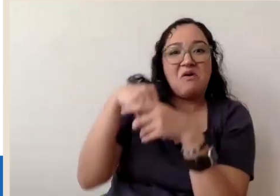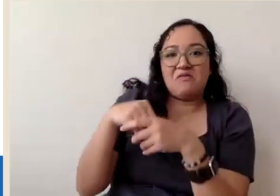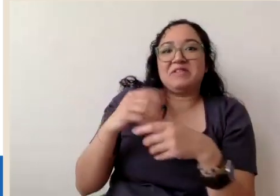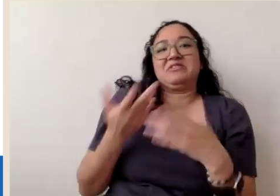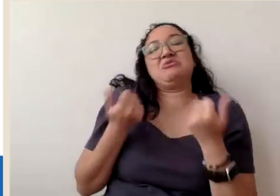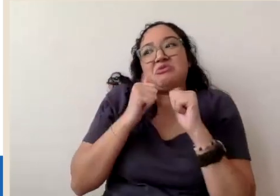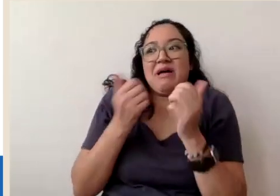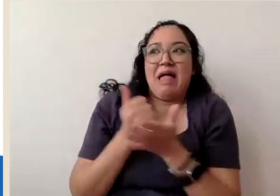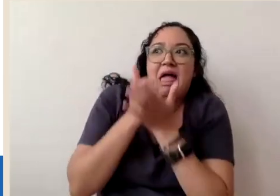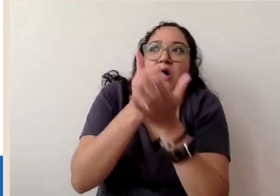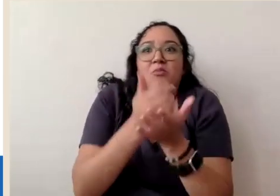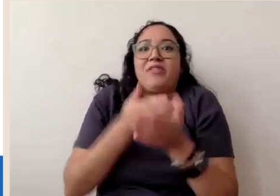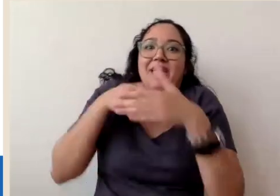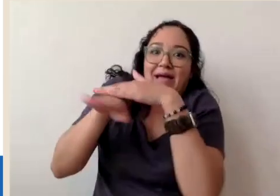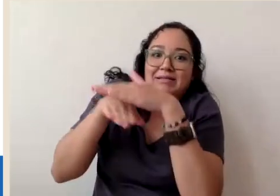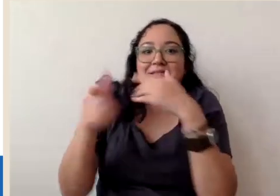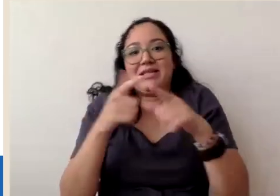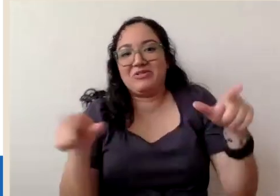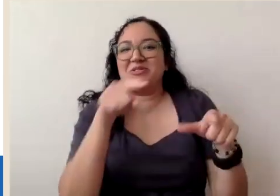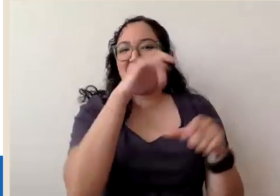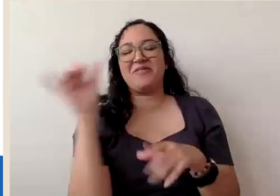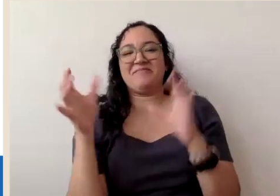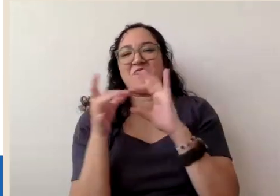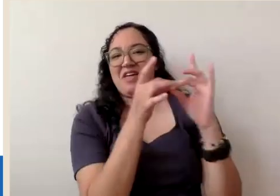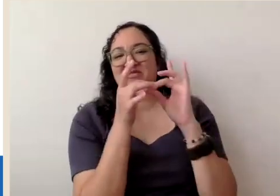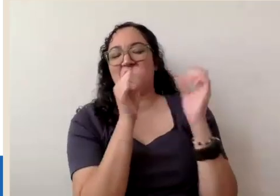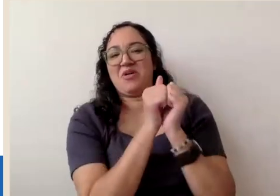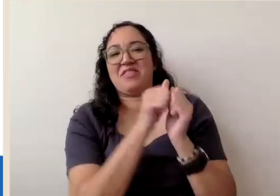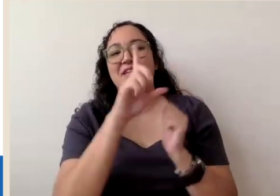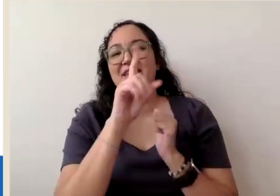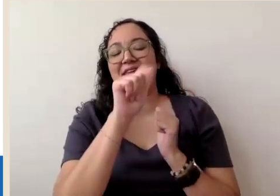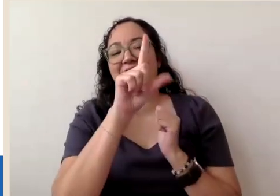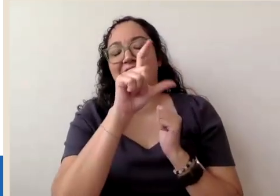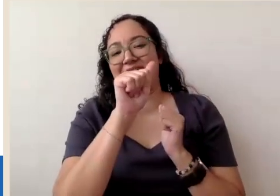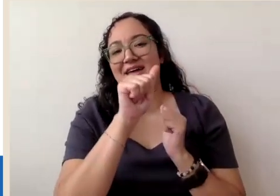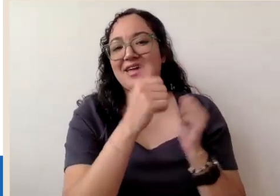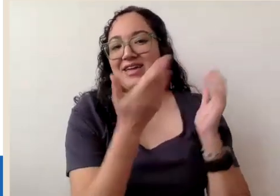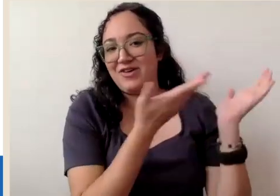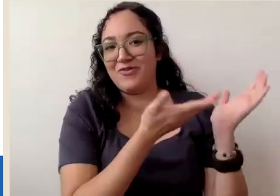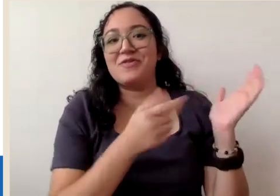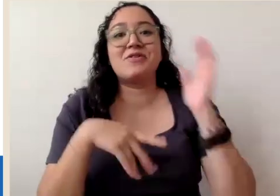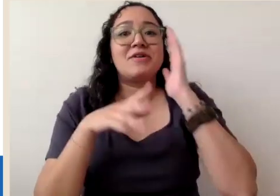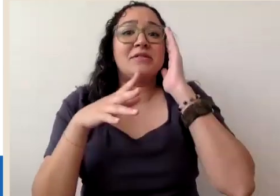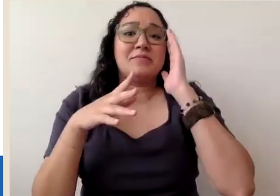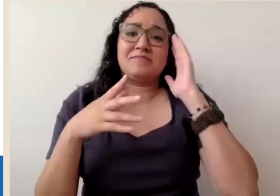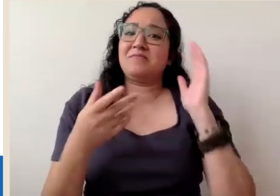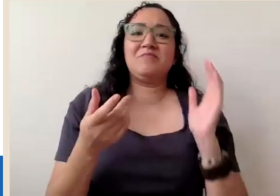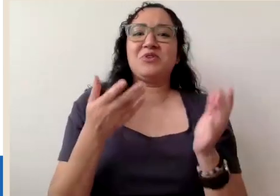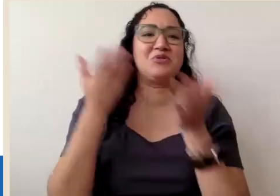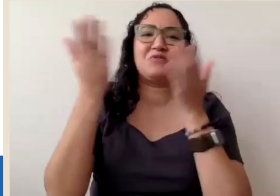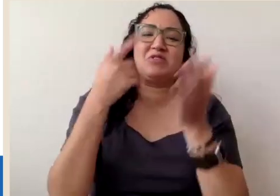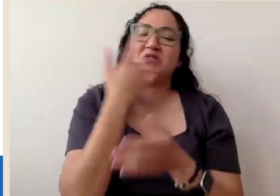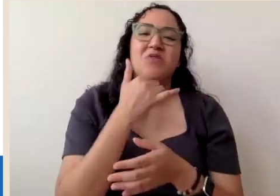language access, which goes into this data that we're seeing here in terms of misused services, services that were inappropriately provided, and